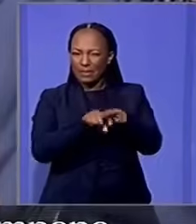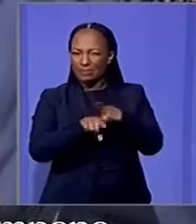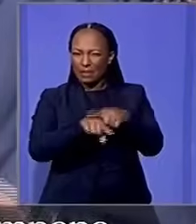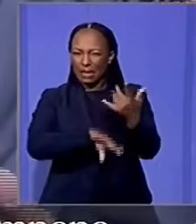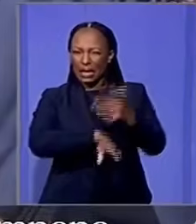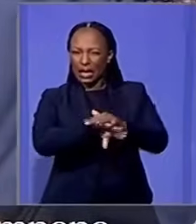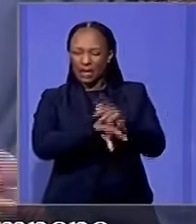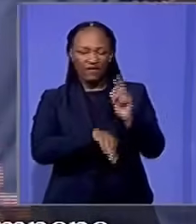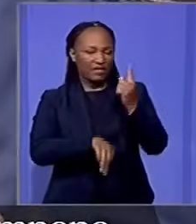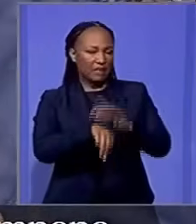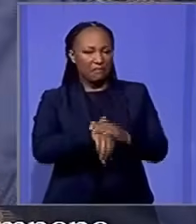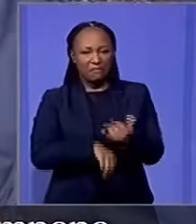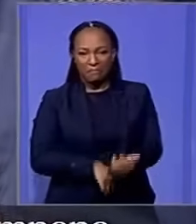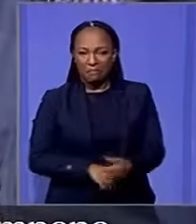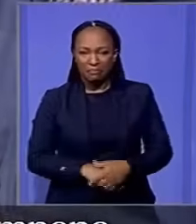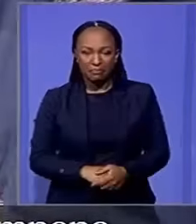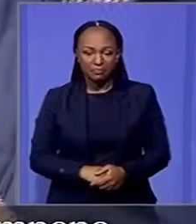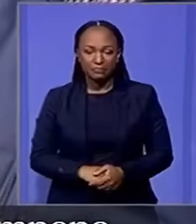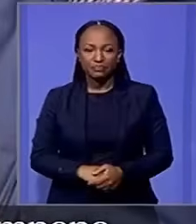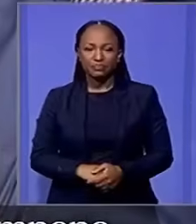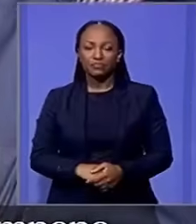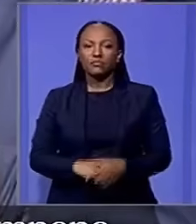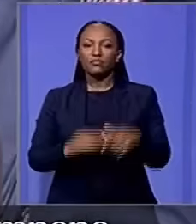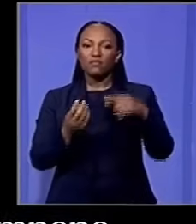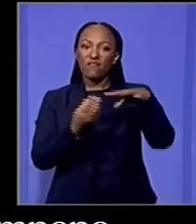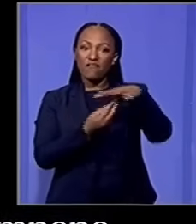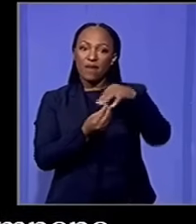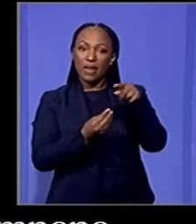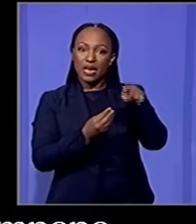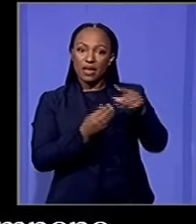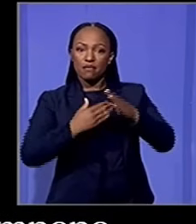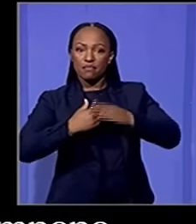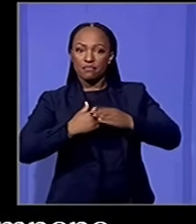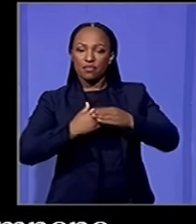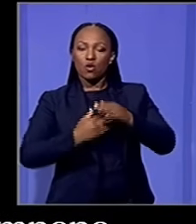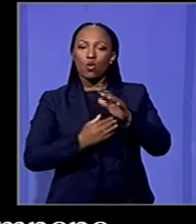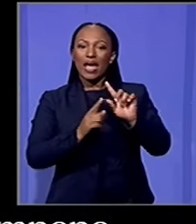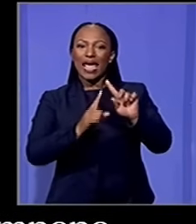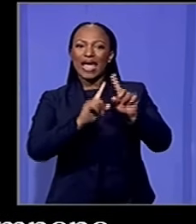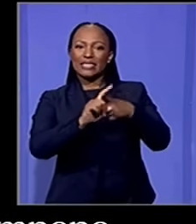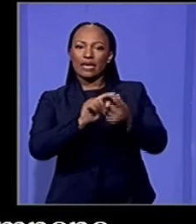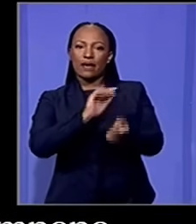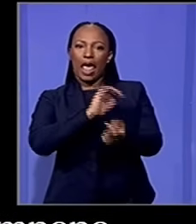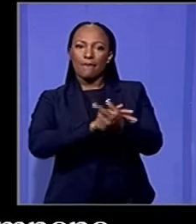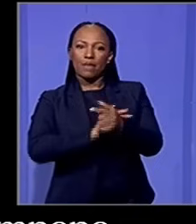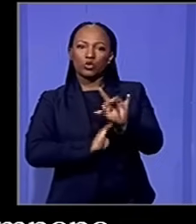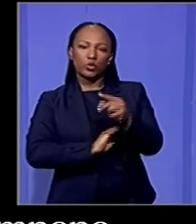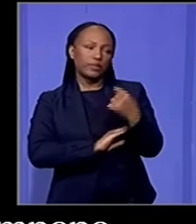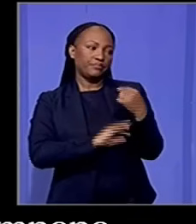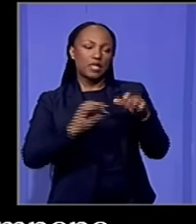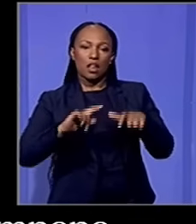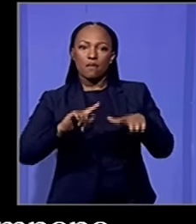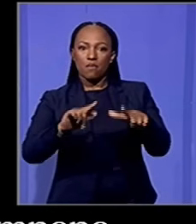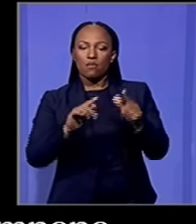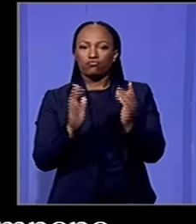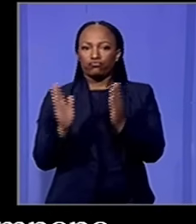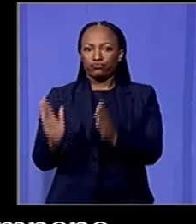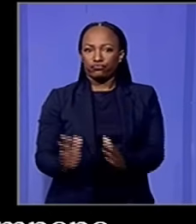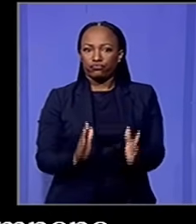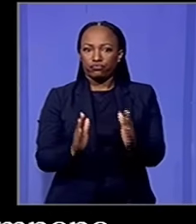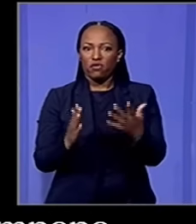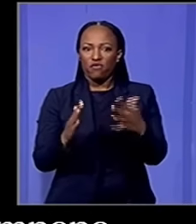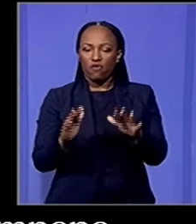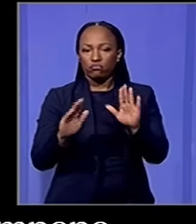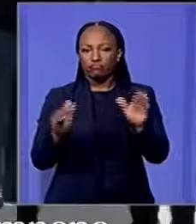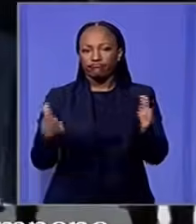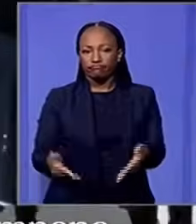teng. Ba malapa ba tšwa sehlabele ba kotsi ya ka la bobedi ka provinseng ya Limpopo ba itukišetša go bea dihlogo tša magaga